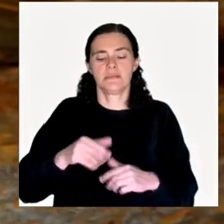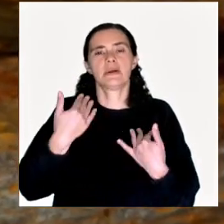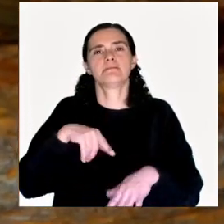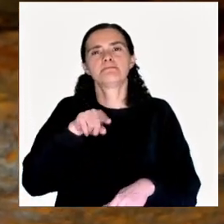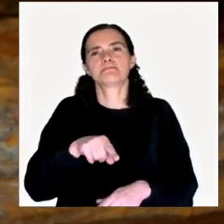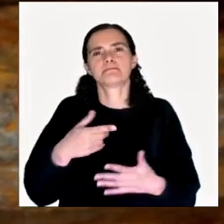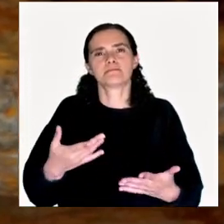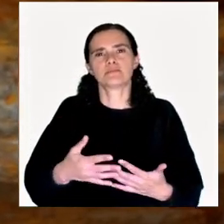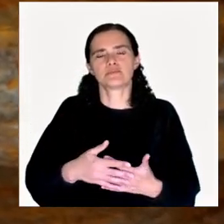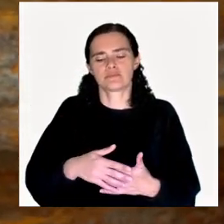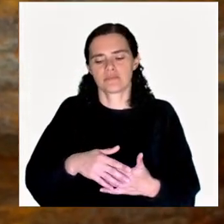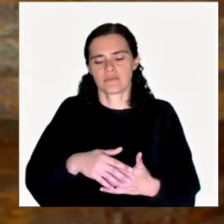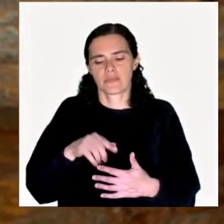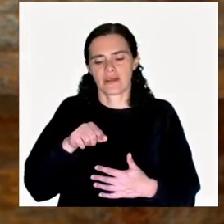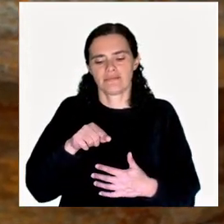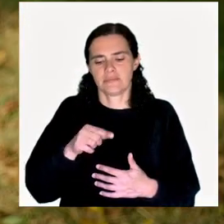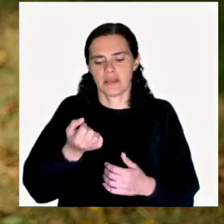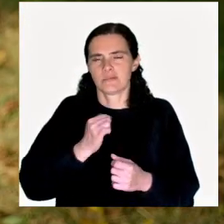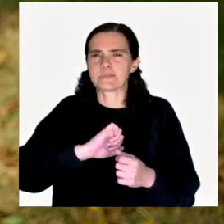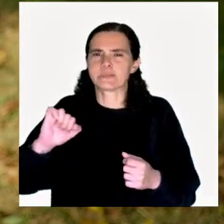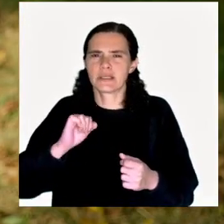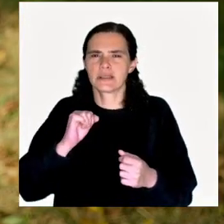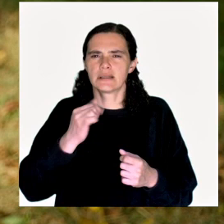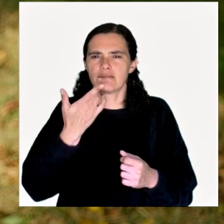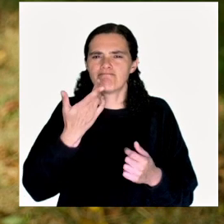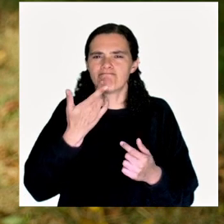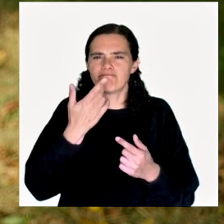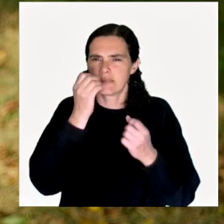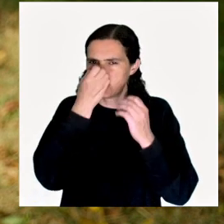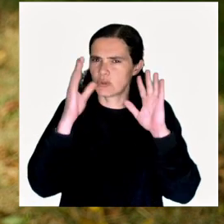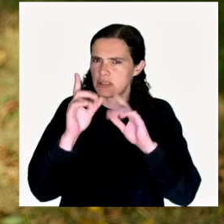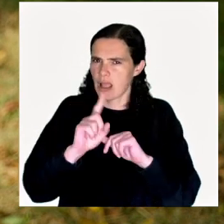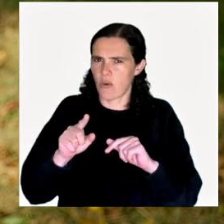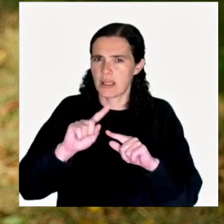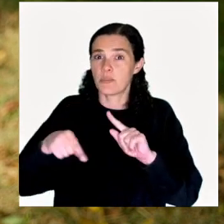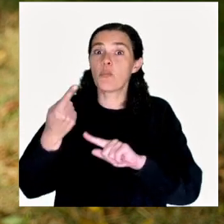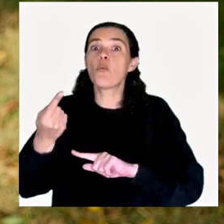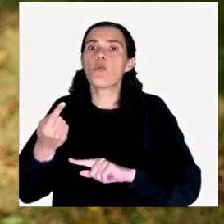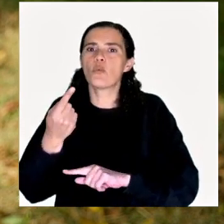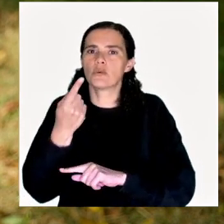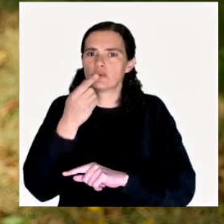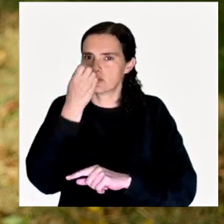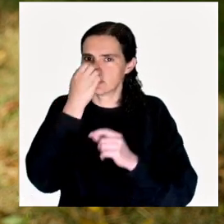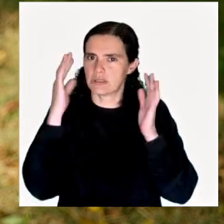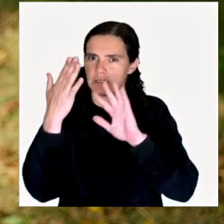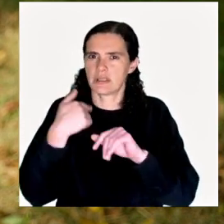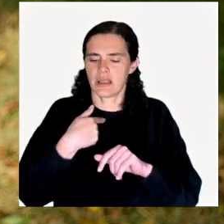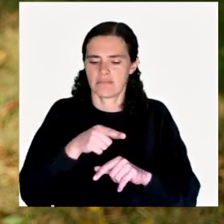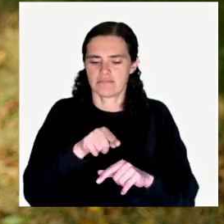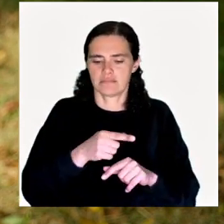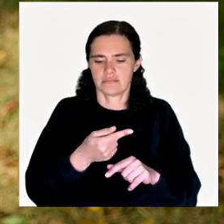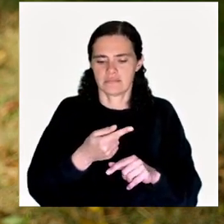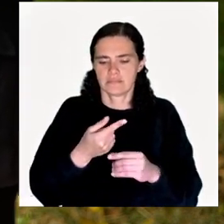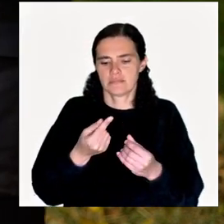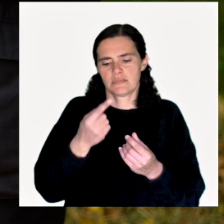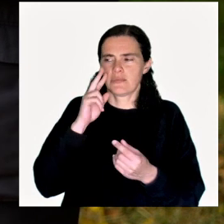are not anti-nature, but they are post-nature. They are against nature. So I